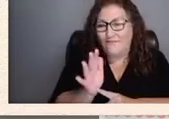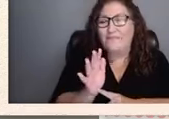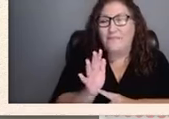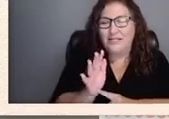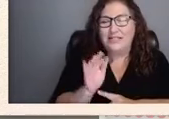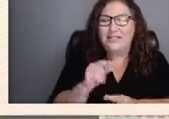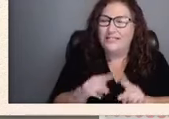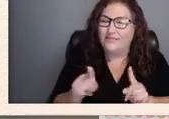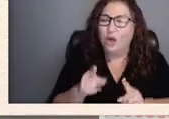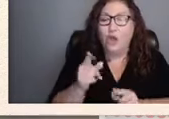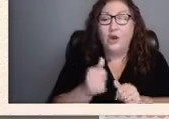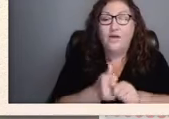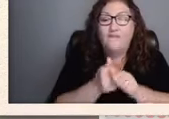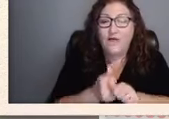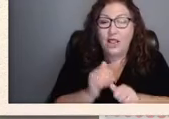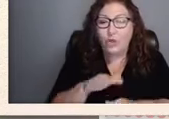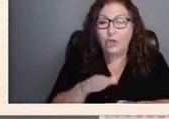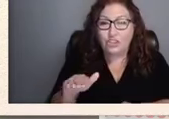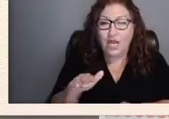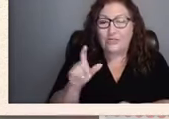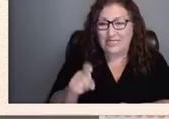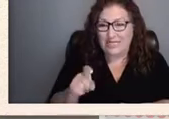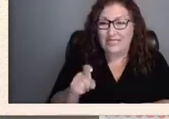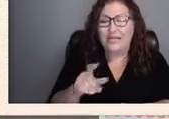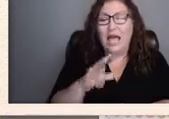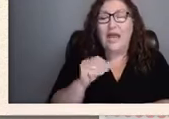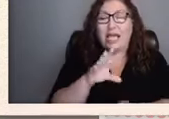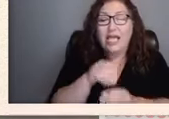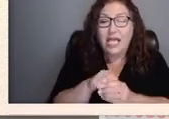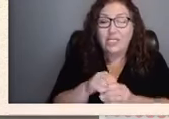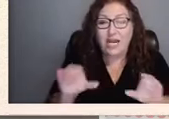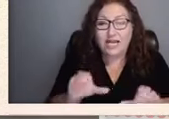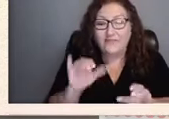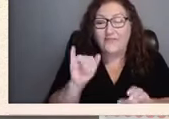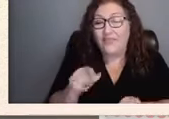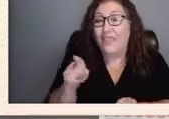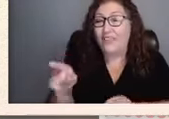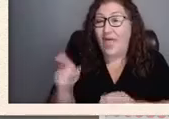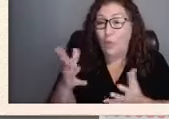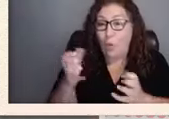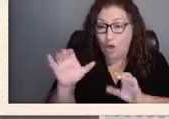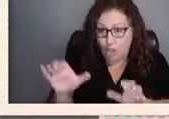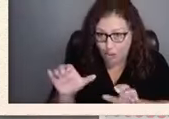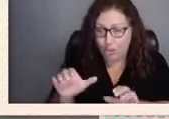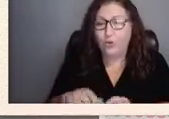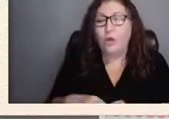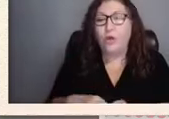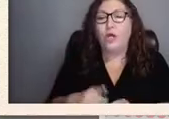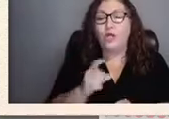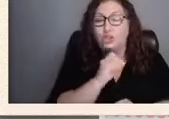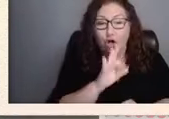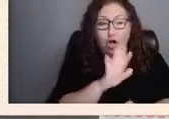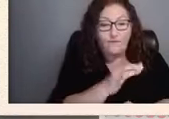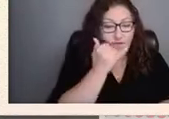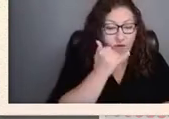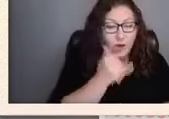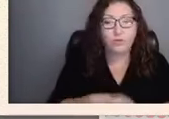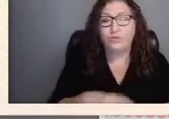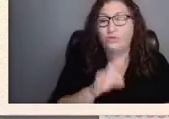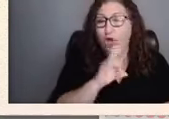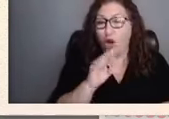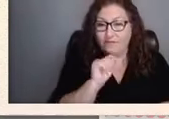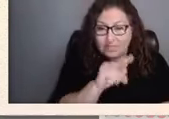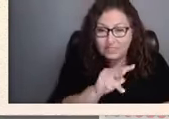your child's lead and engaging in an activity that they want to do. You're turning off your phone. You're turning off the TV. You are